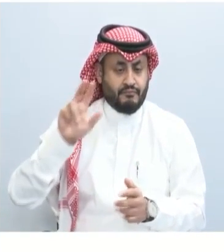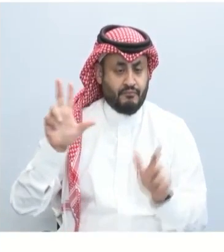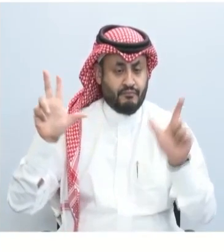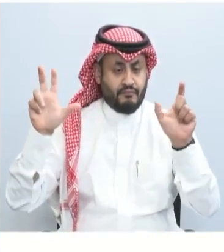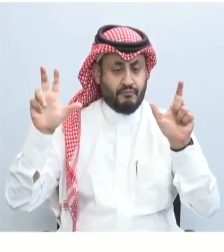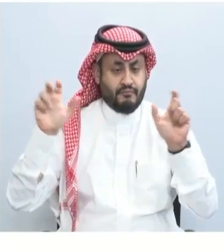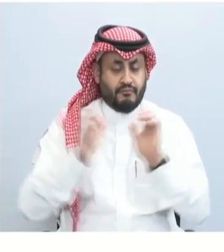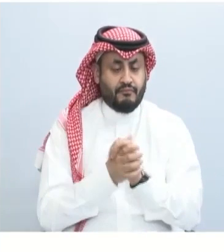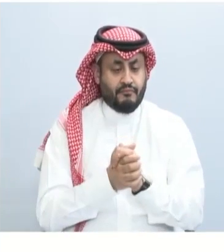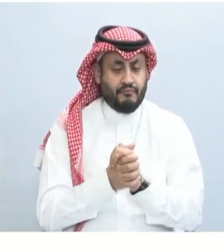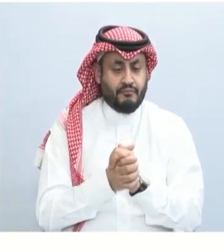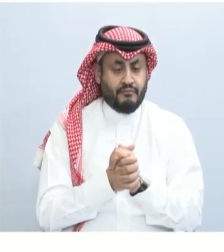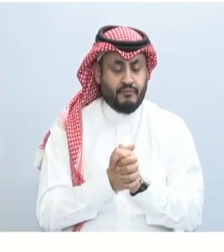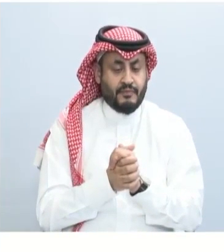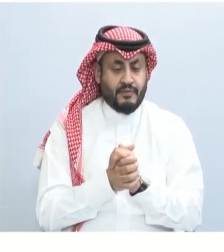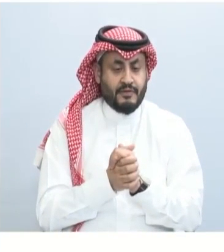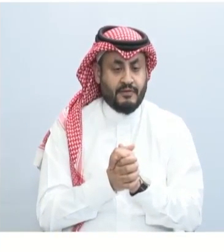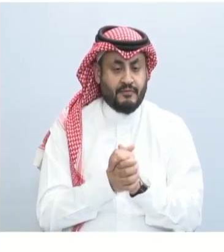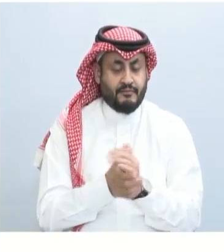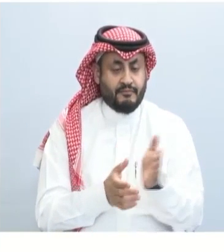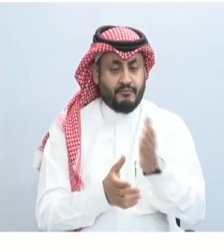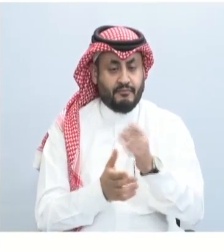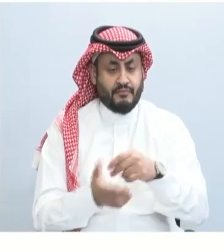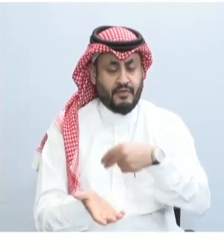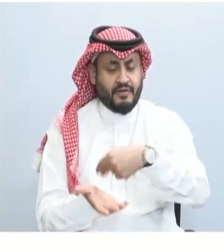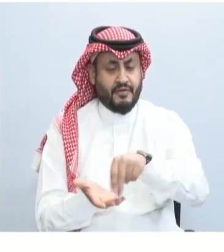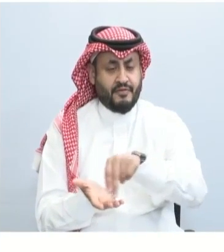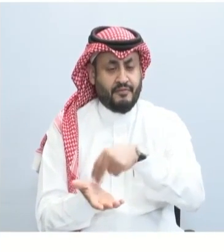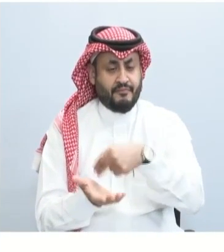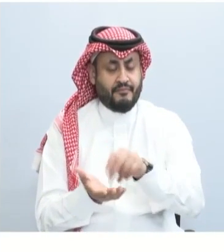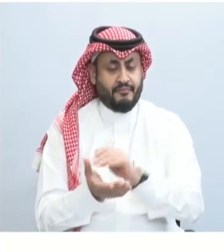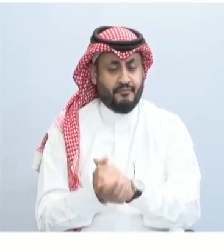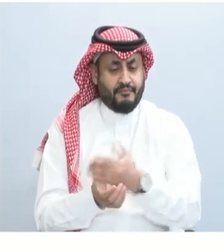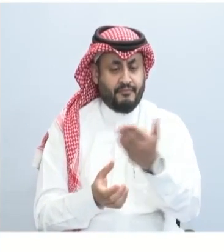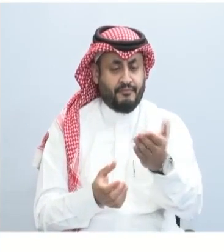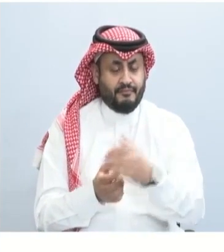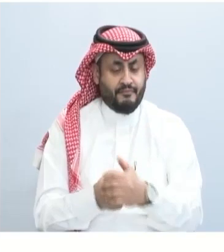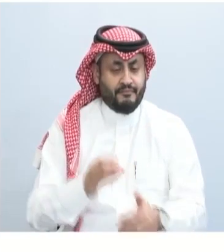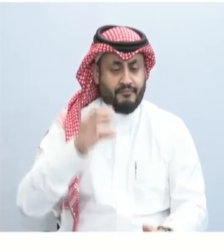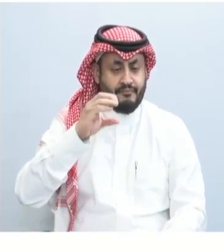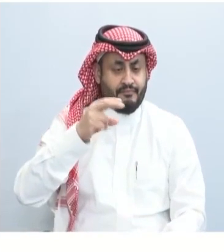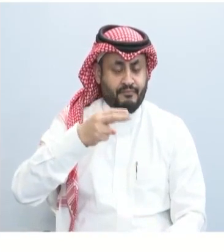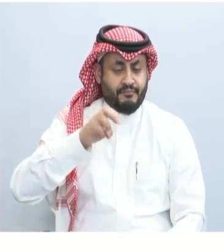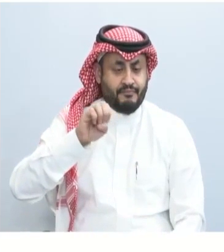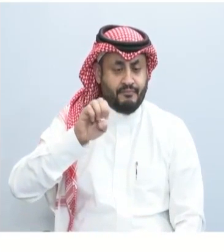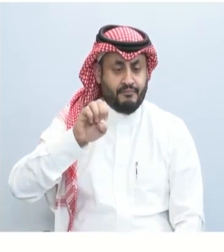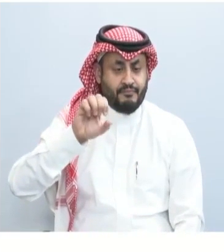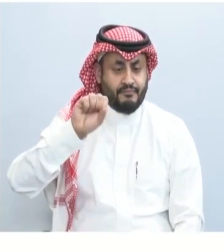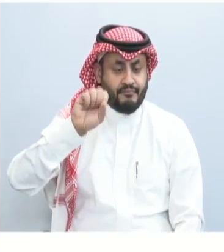Week. Very well. And cheese. Cheese.